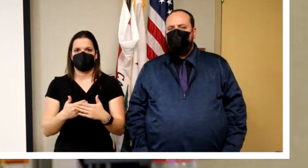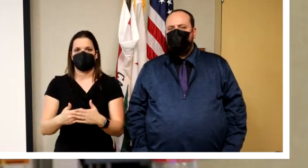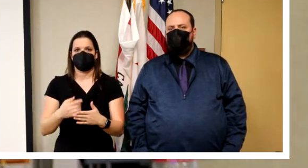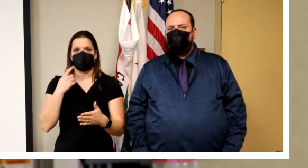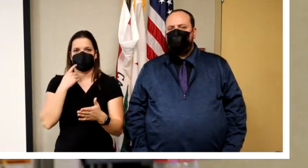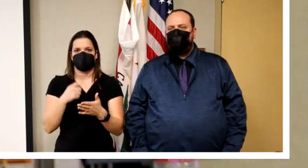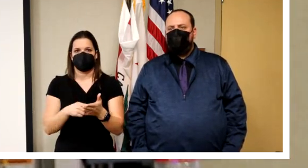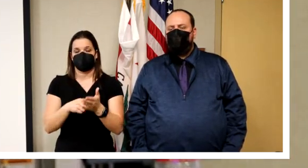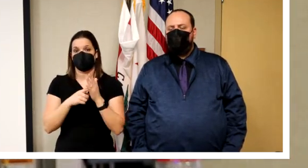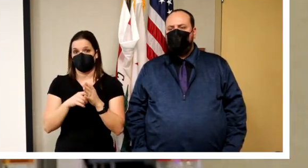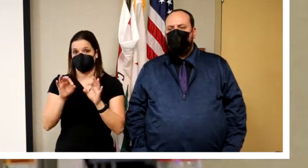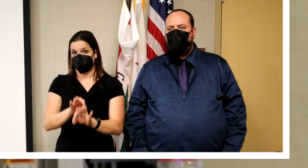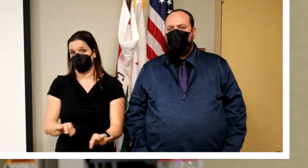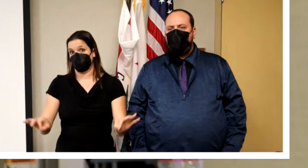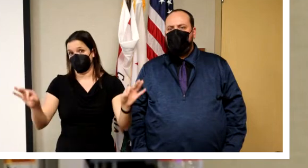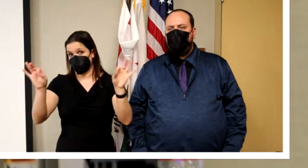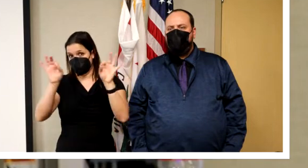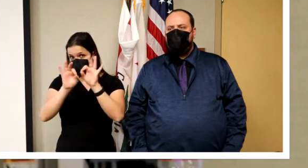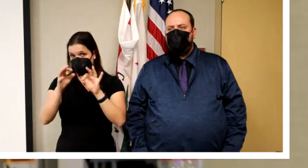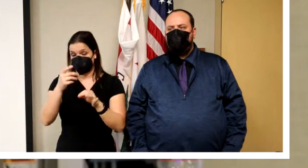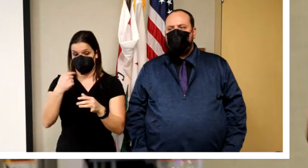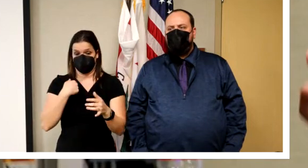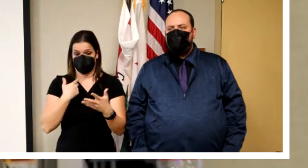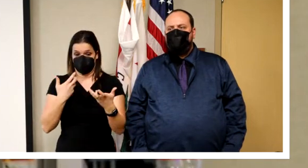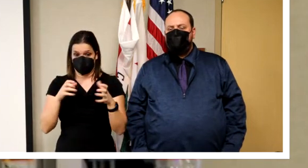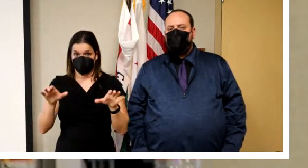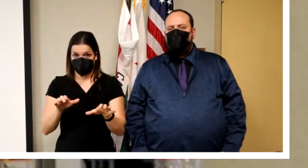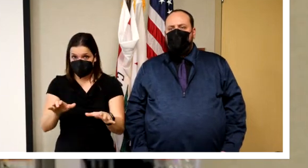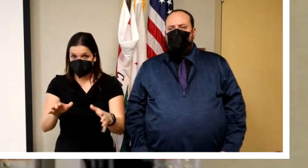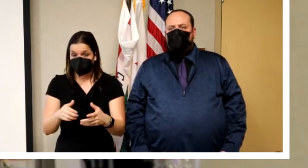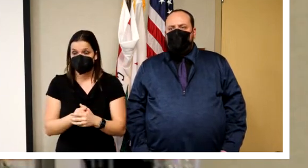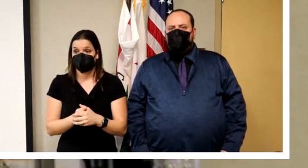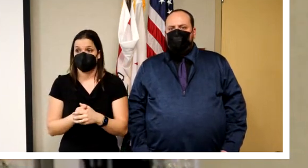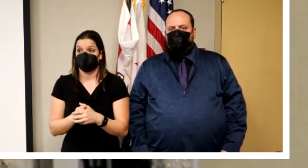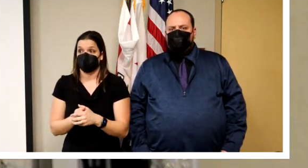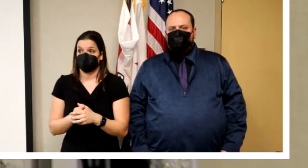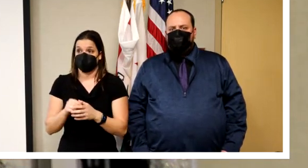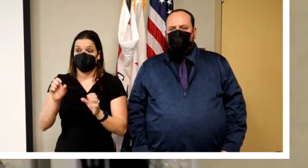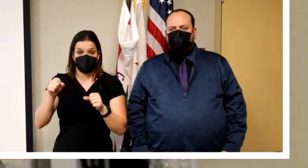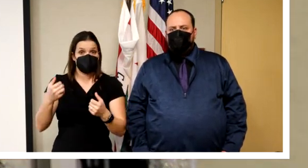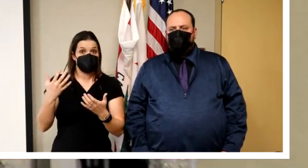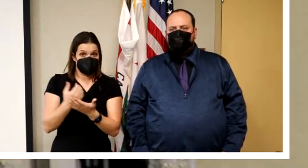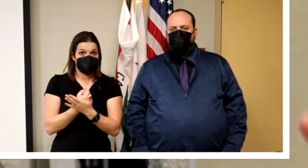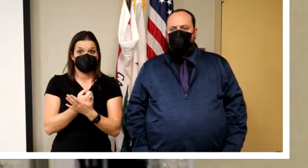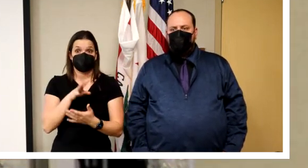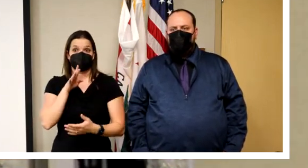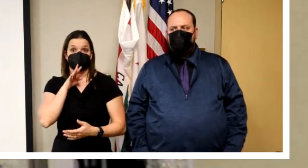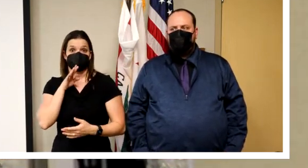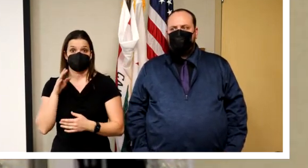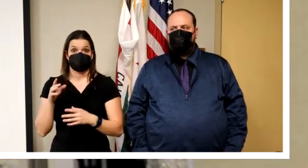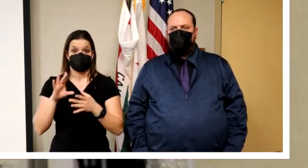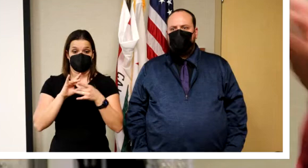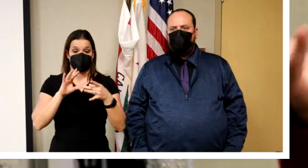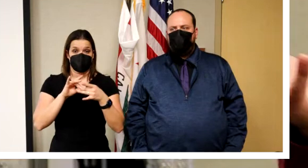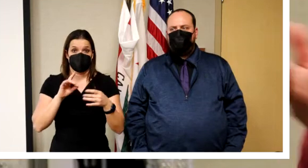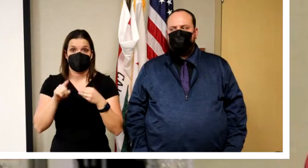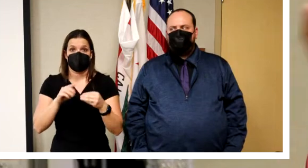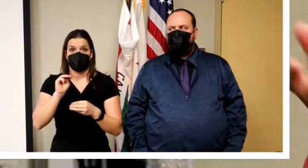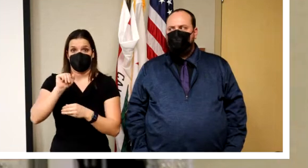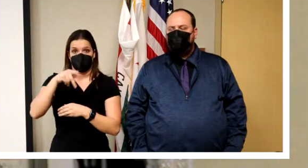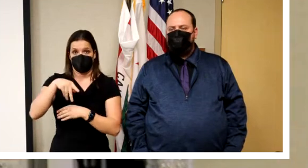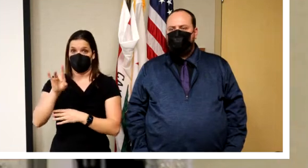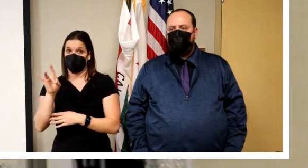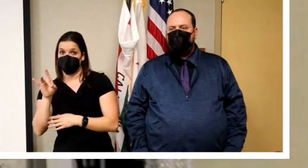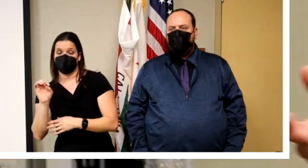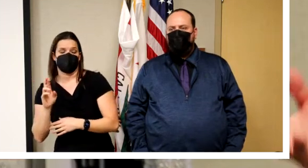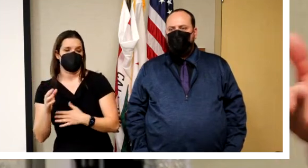notice requirement is important. And what I would do is they could certainly have the opportunity to speak in public comment about map 8 or